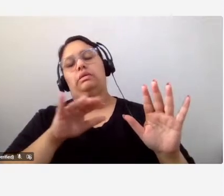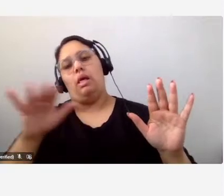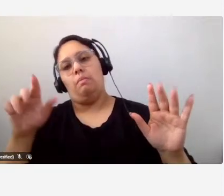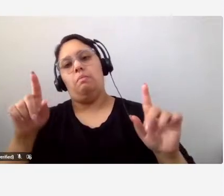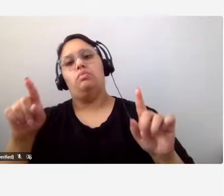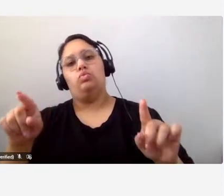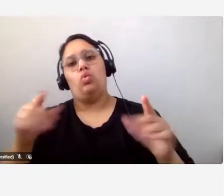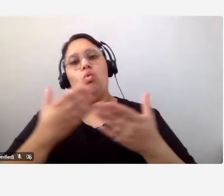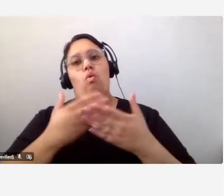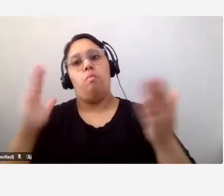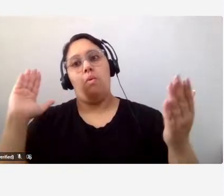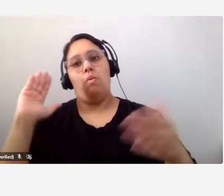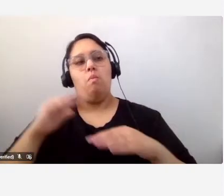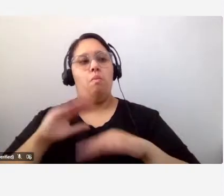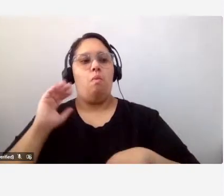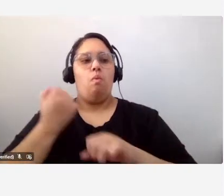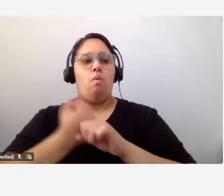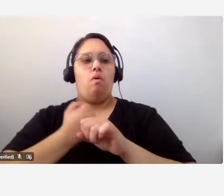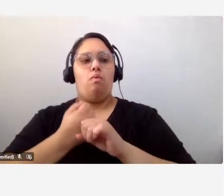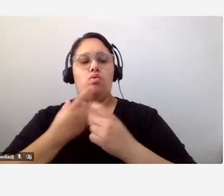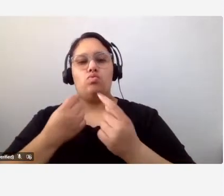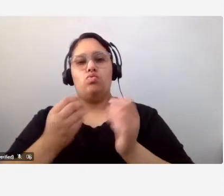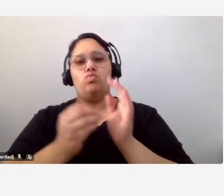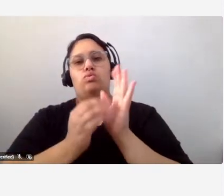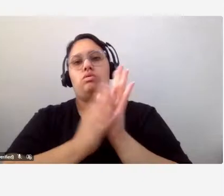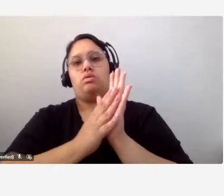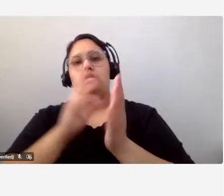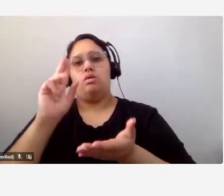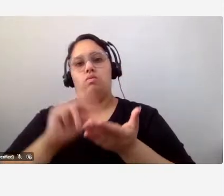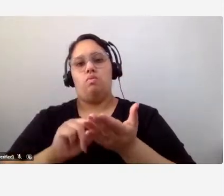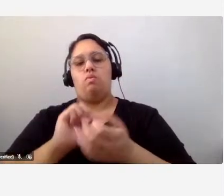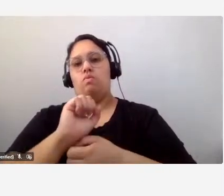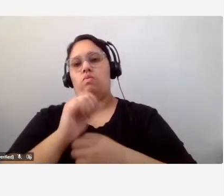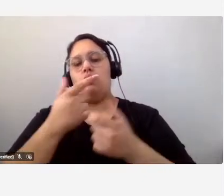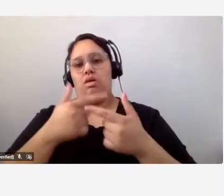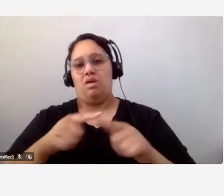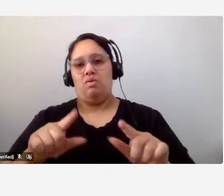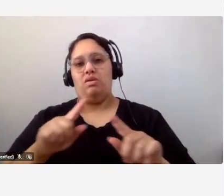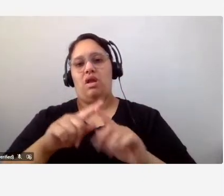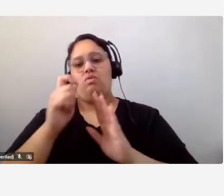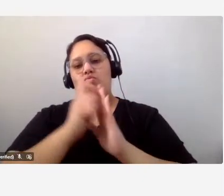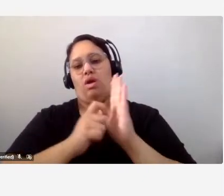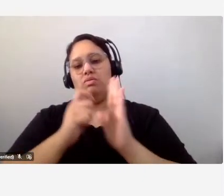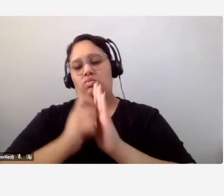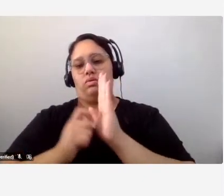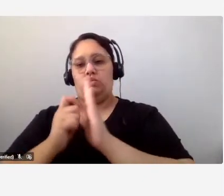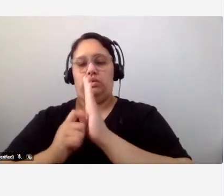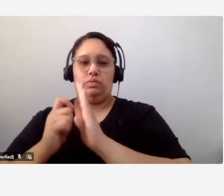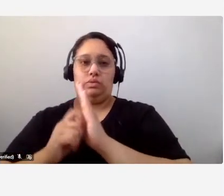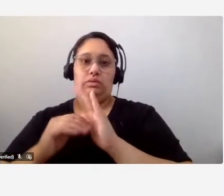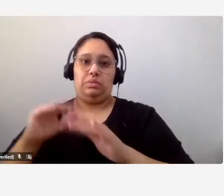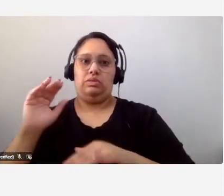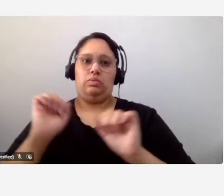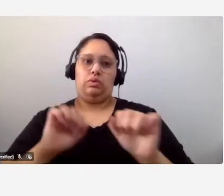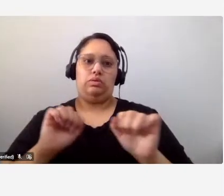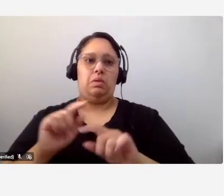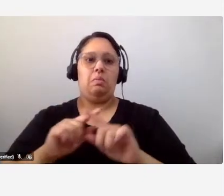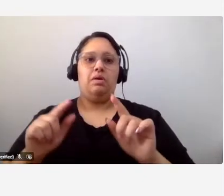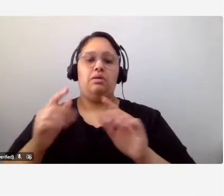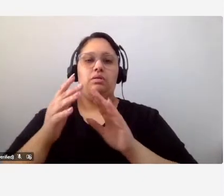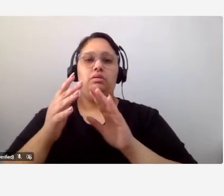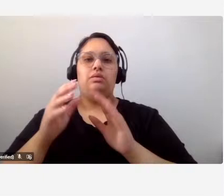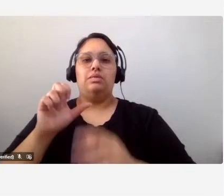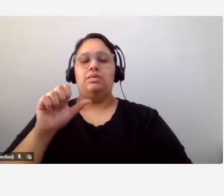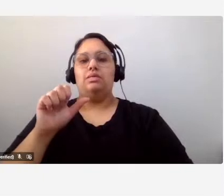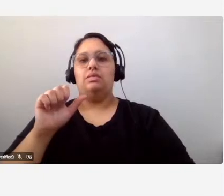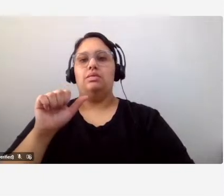quite a lot of work to record that language and also to write it down as much as possible. But the San languages are